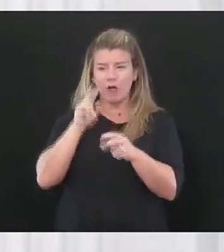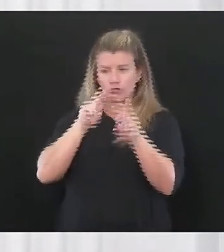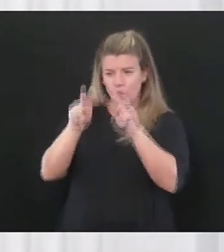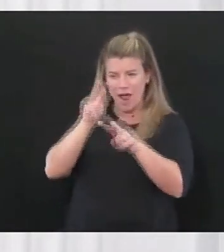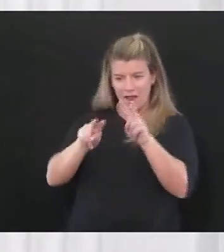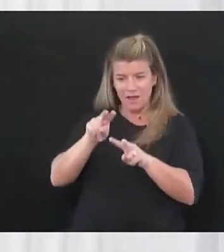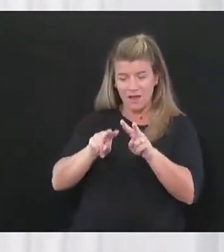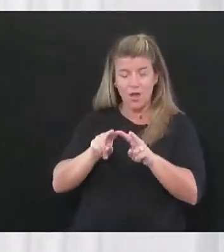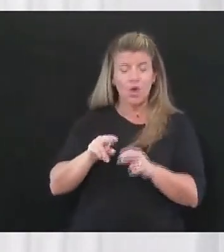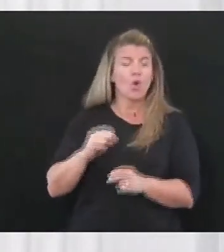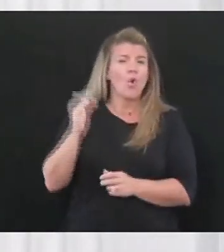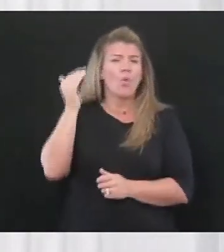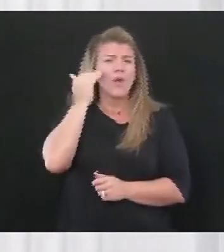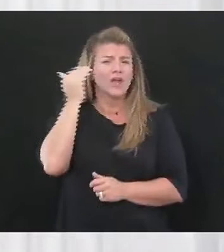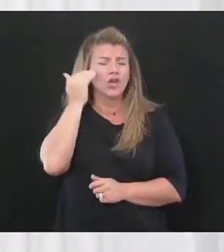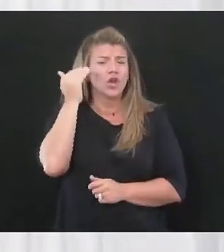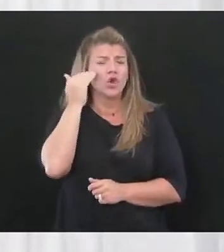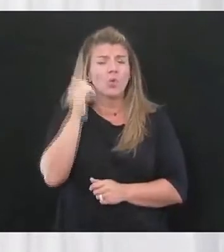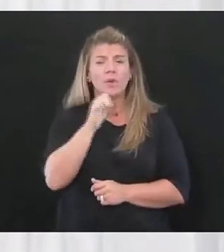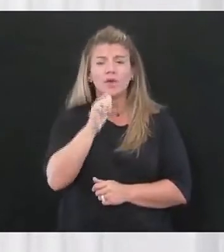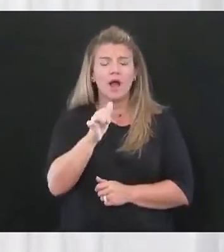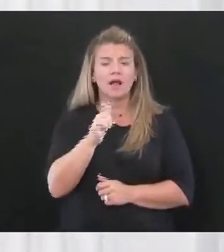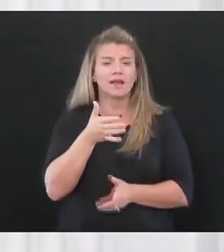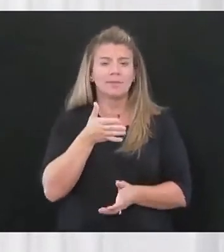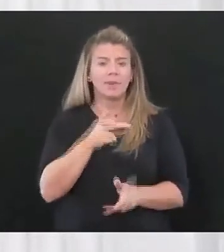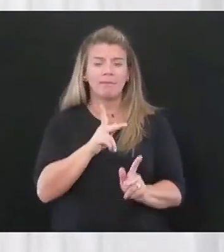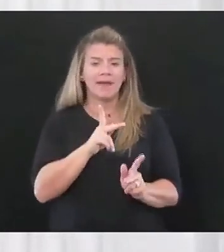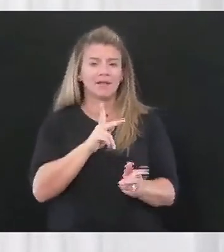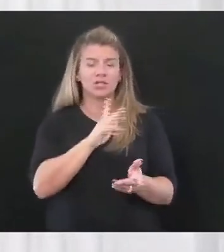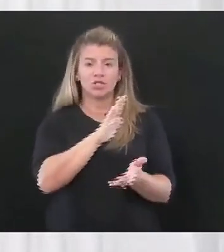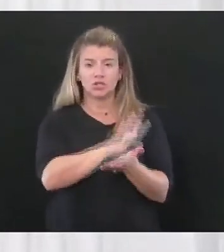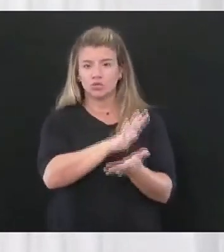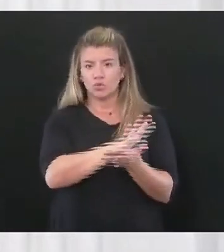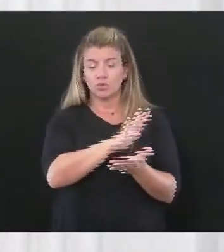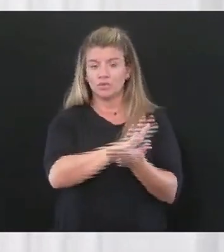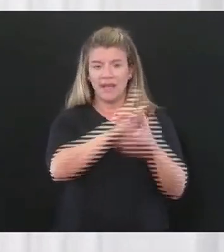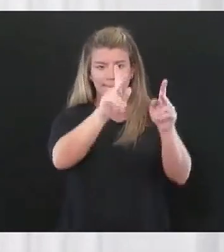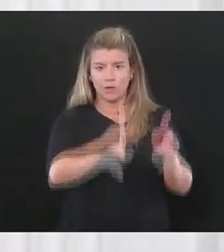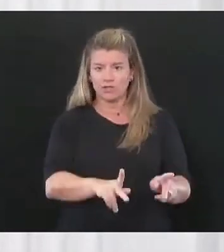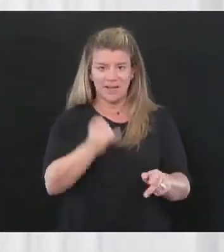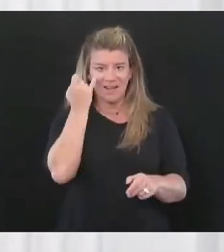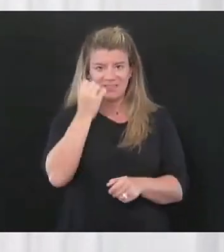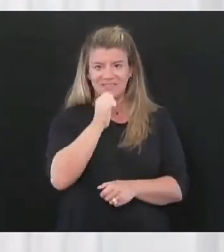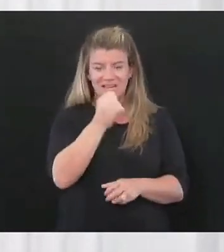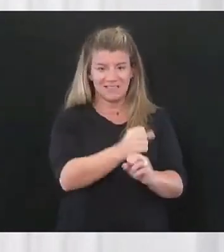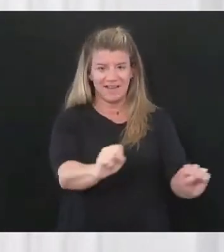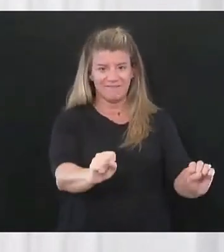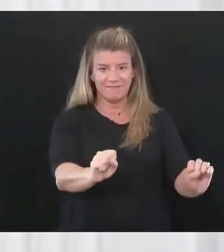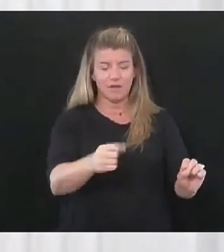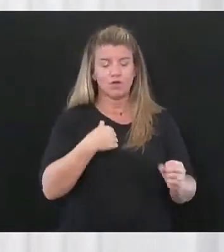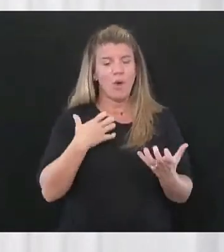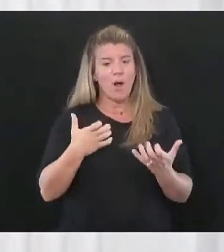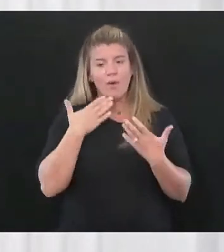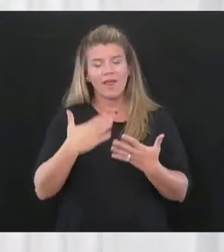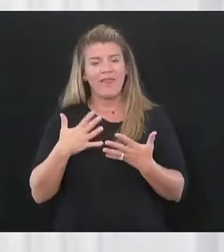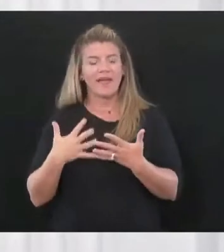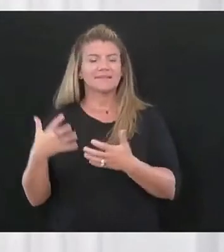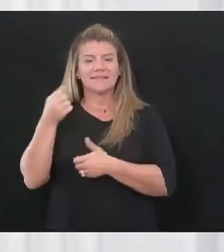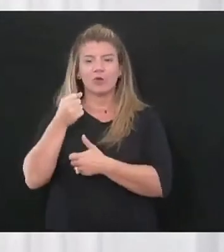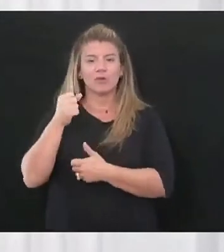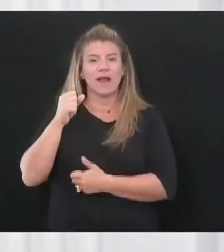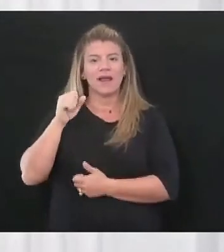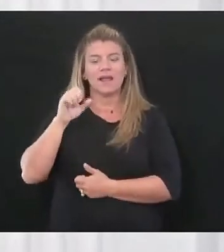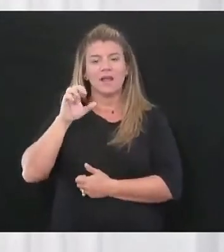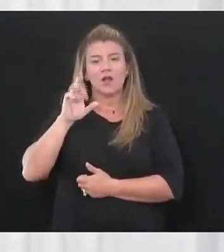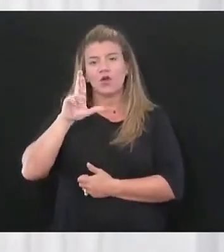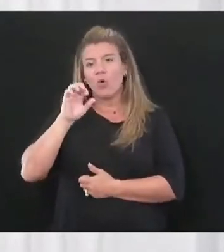allow schools to go in person if it wasn't safe. I can't thank Secretary Crouch and Clay Marsh and their